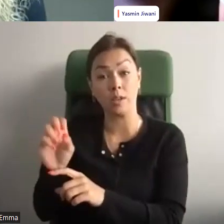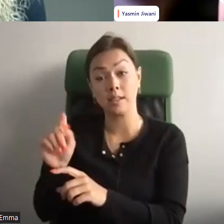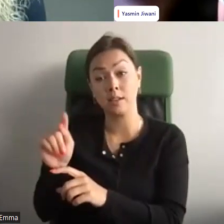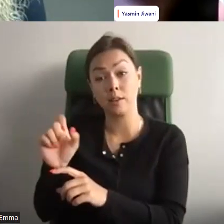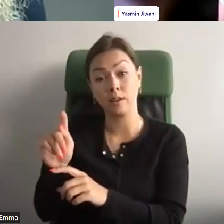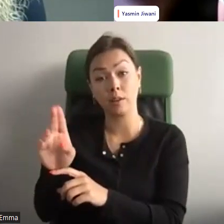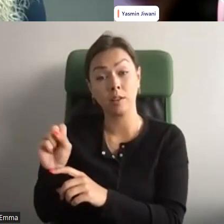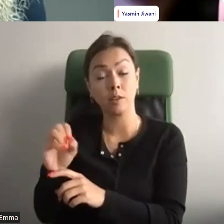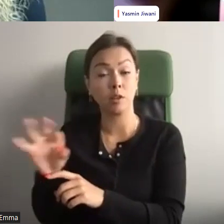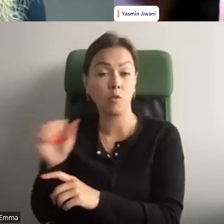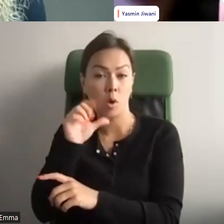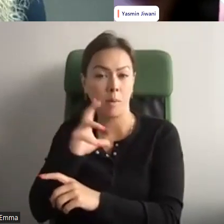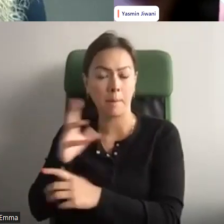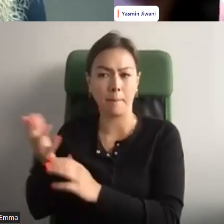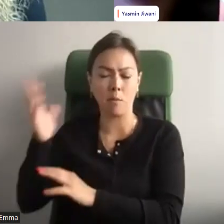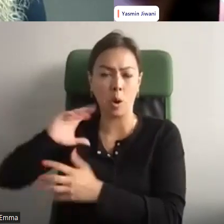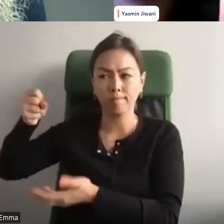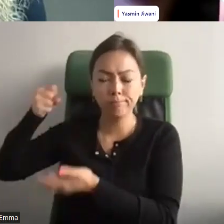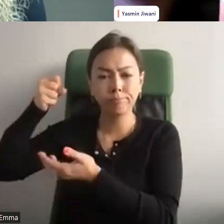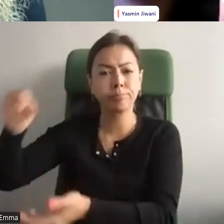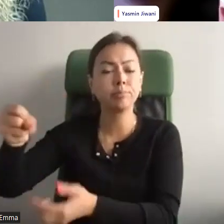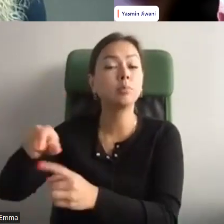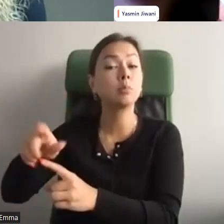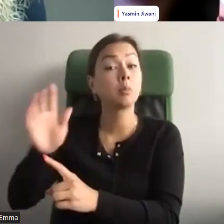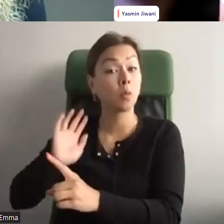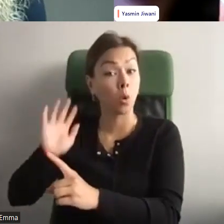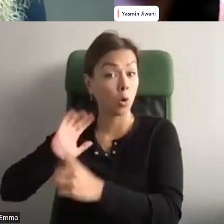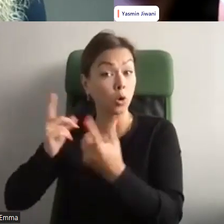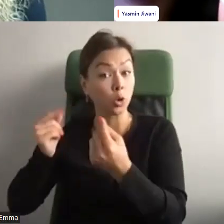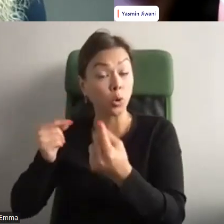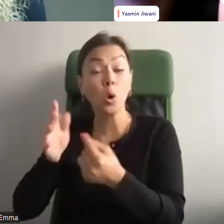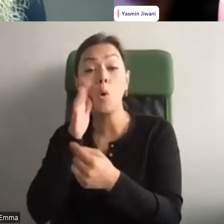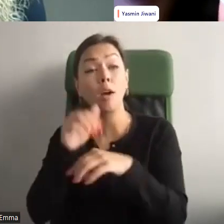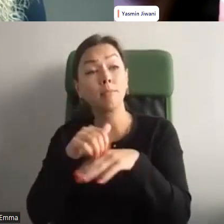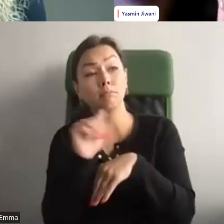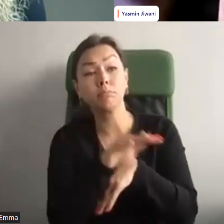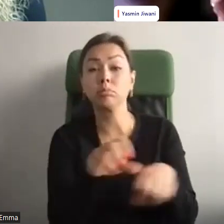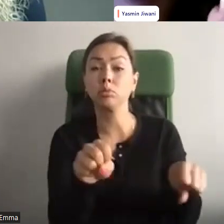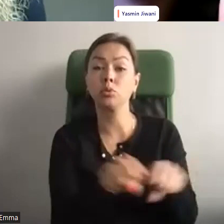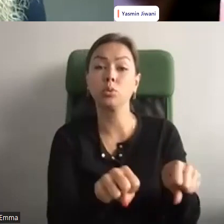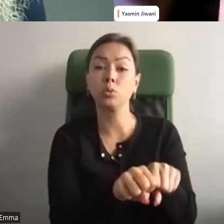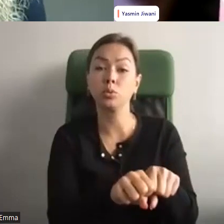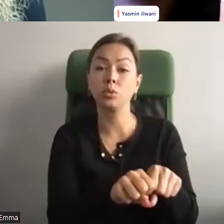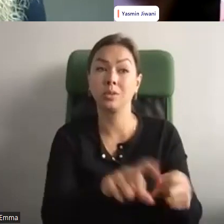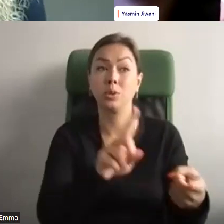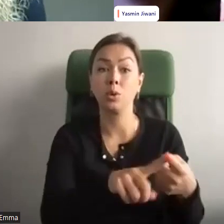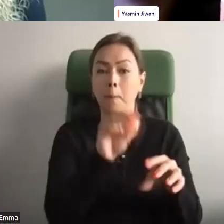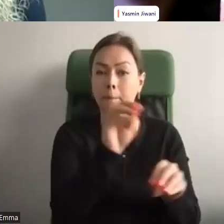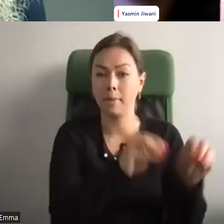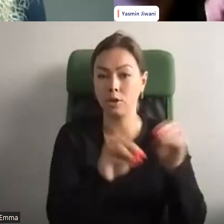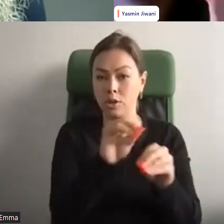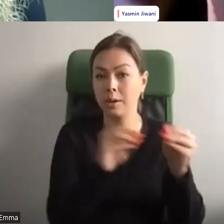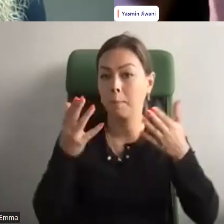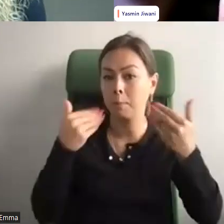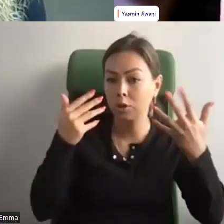funded, send shoes in to the budget minister on the eve of the budget being